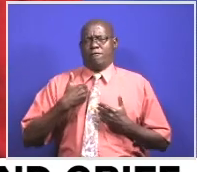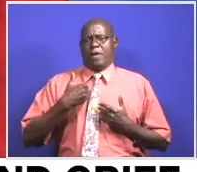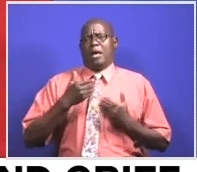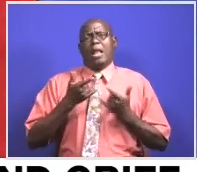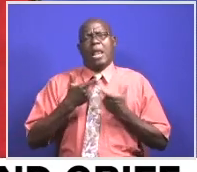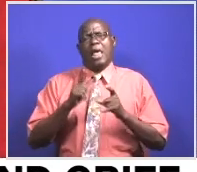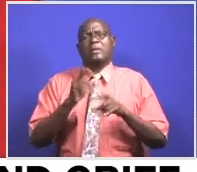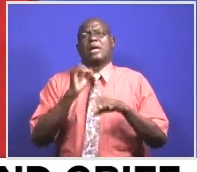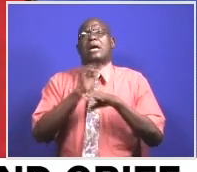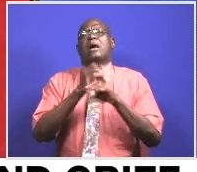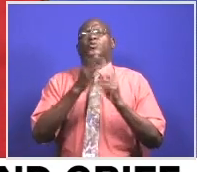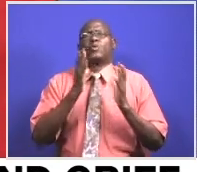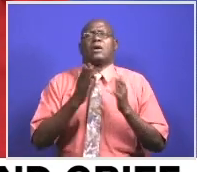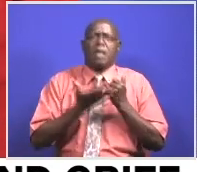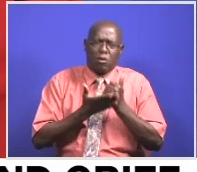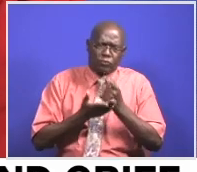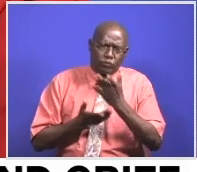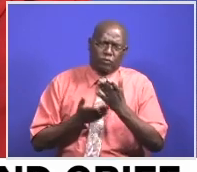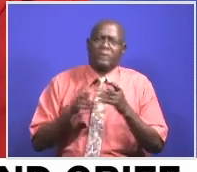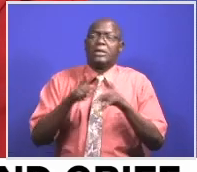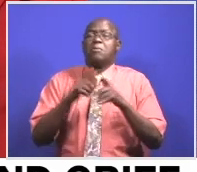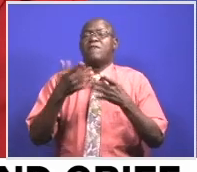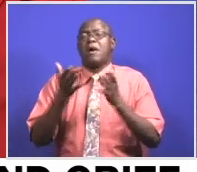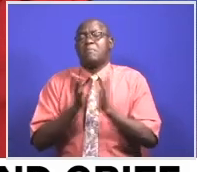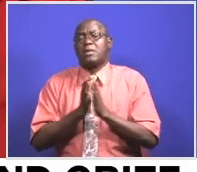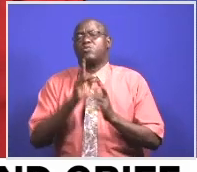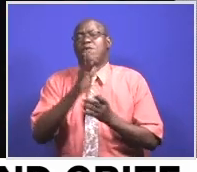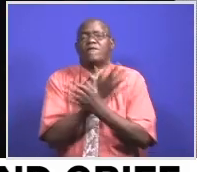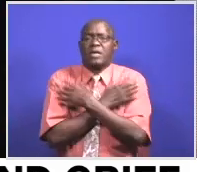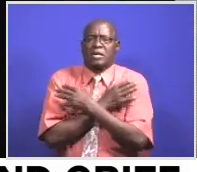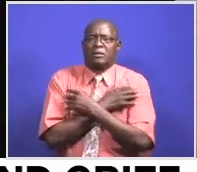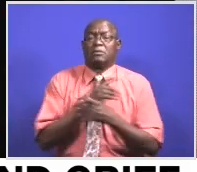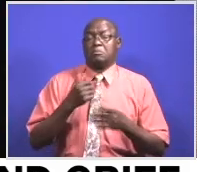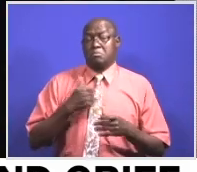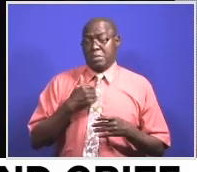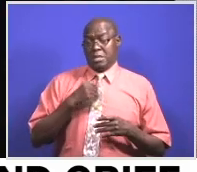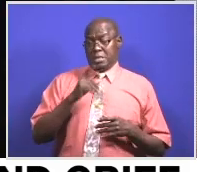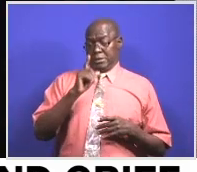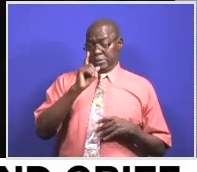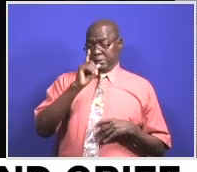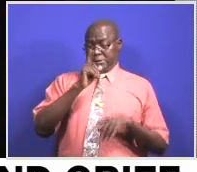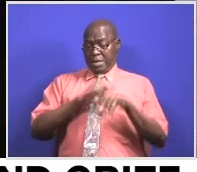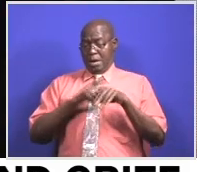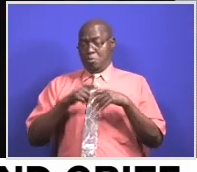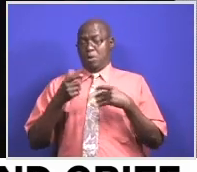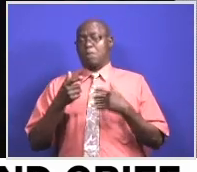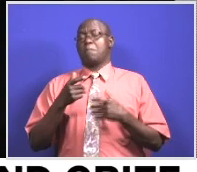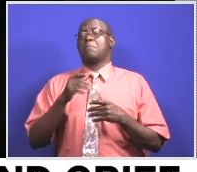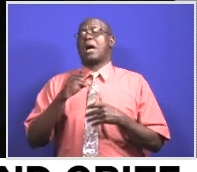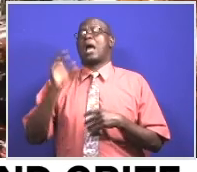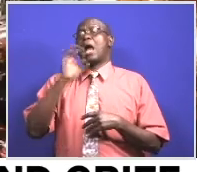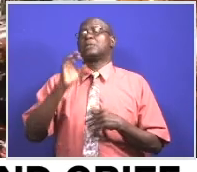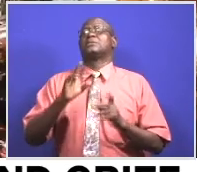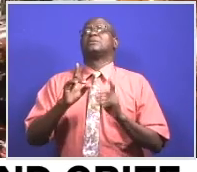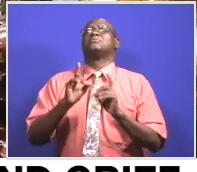you. Even your family, your friend. You remember my sister, when I lost my cousin in 2021, I used to come to see